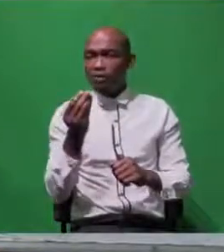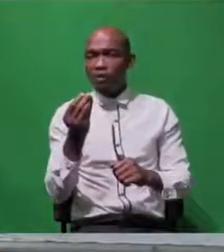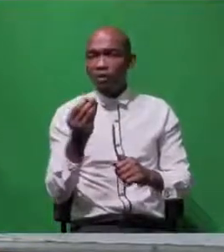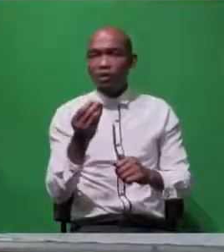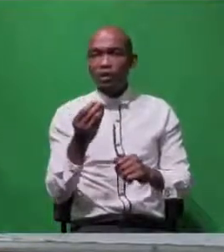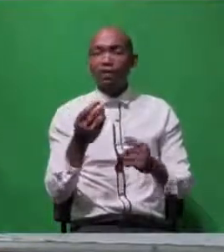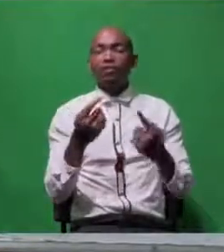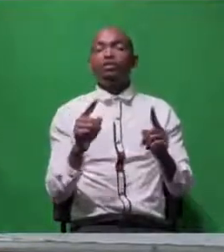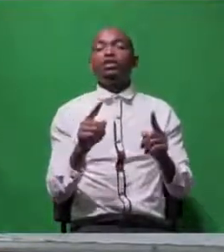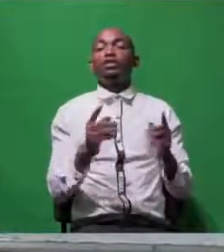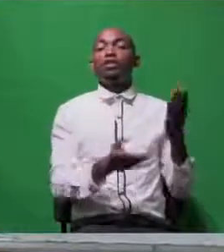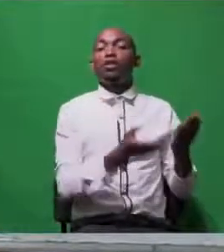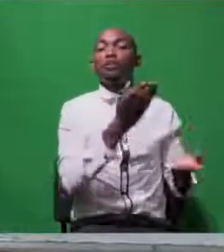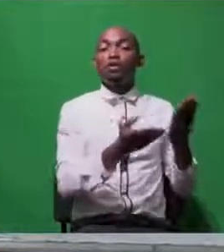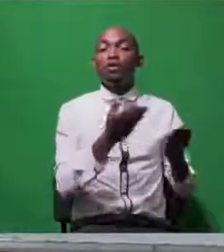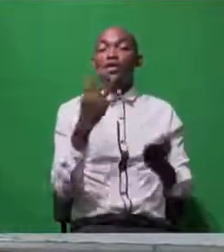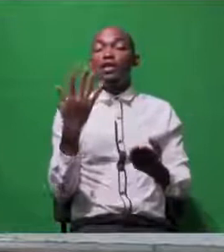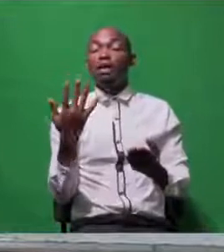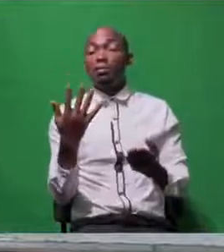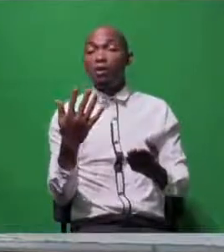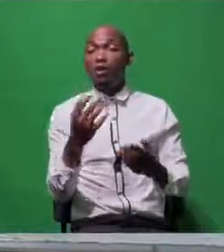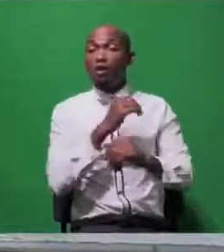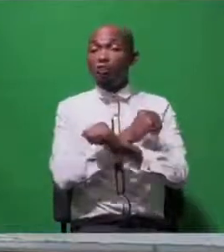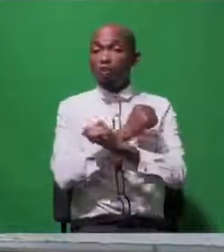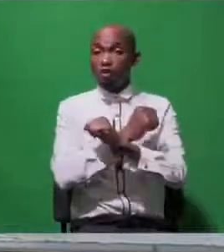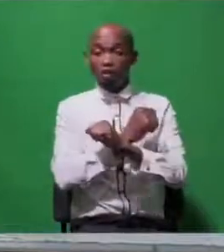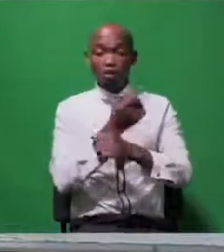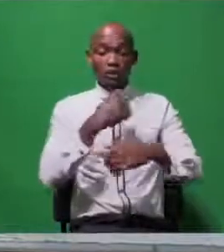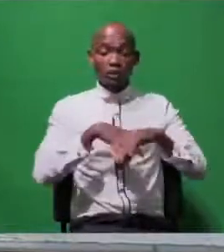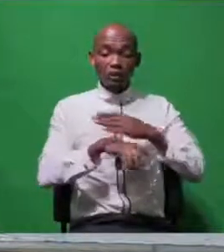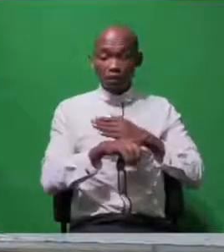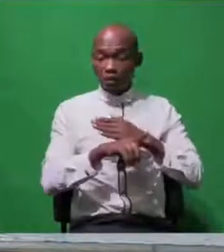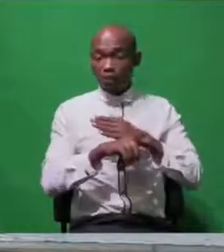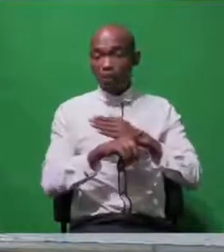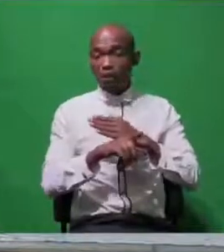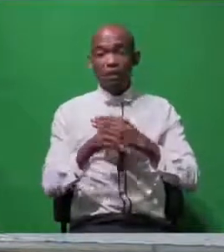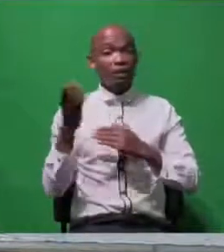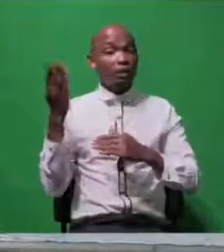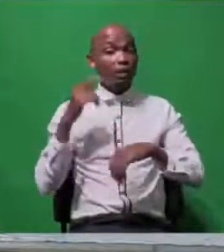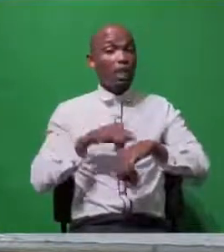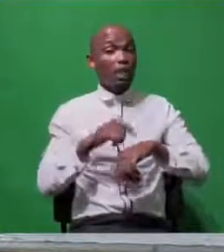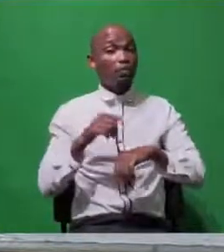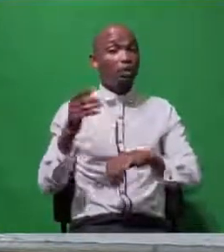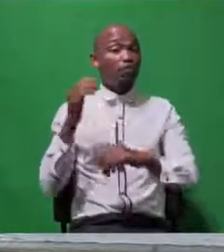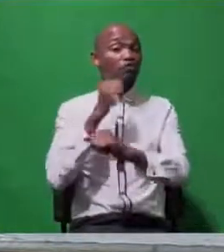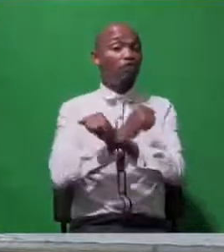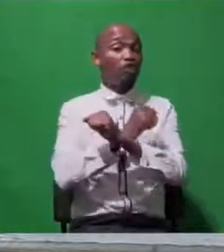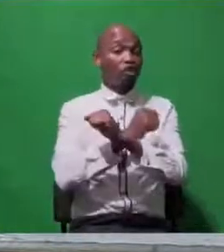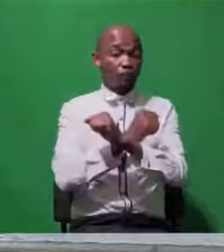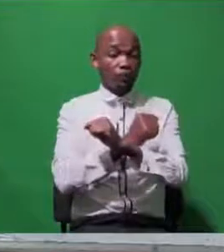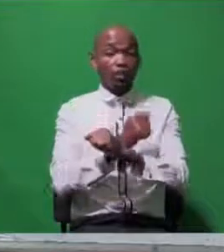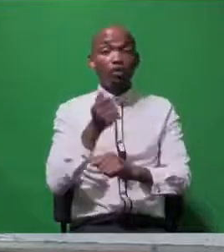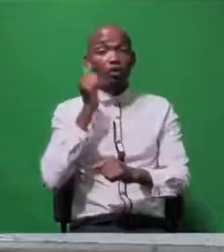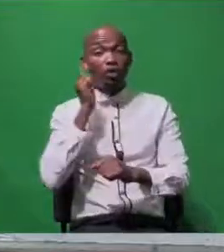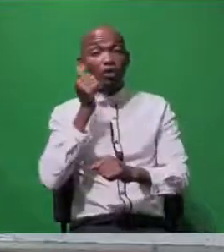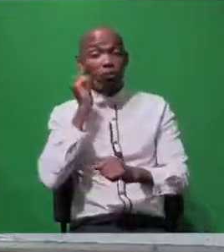the colonies or compared to the nature of the colonies. So the